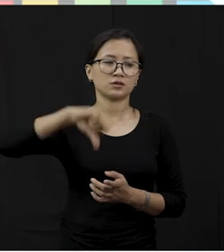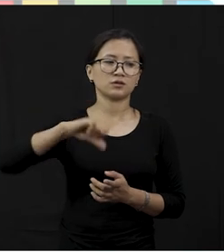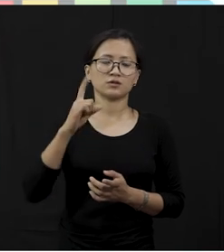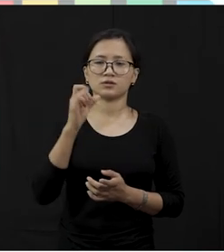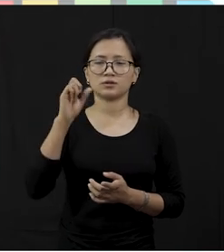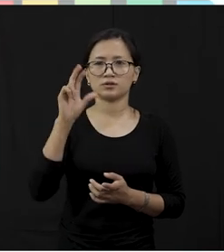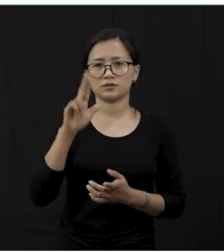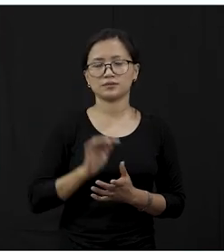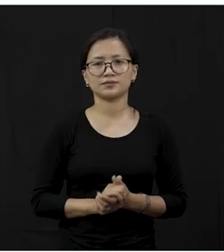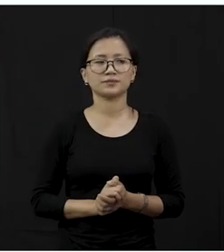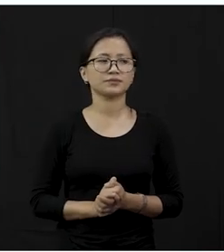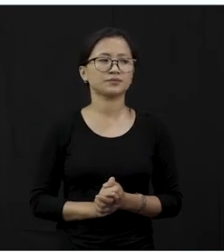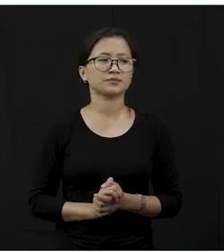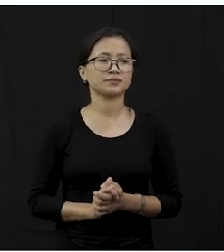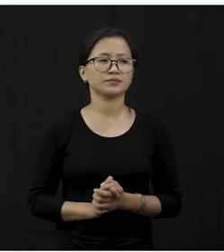40,918.